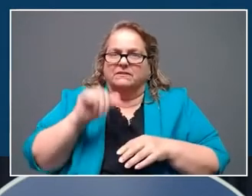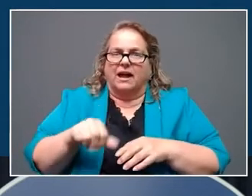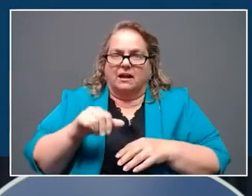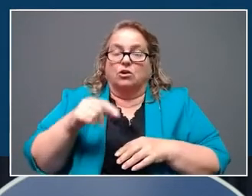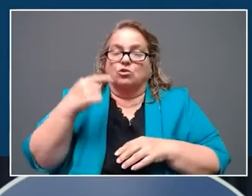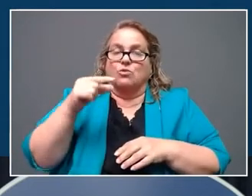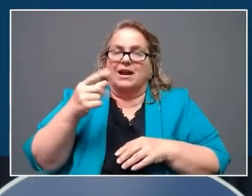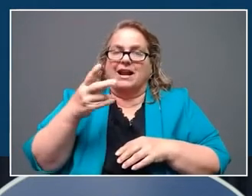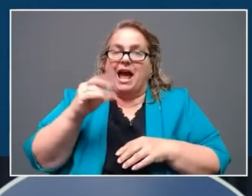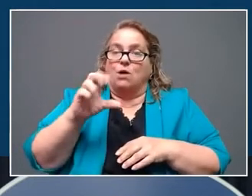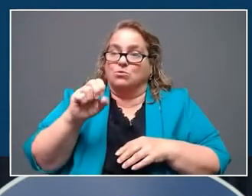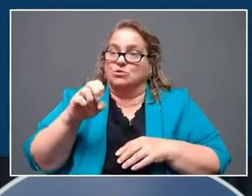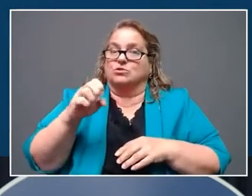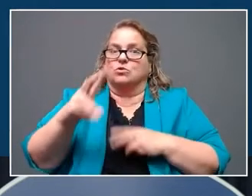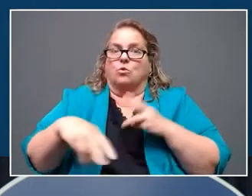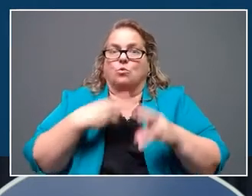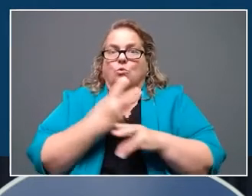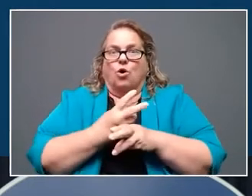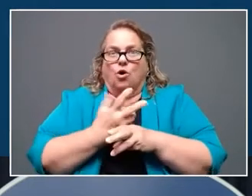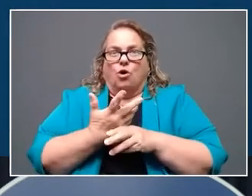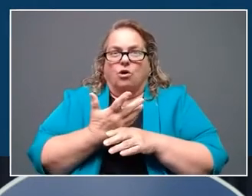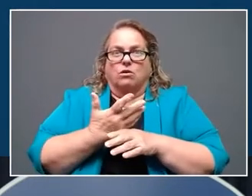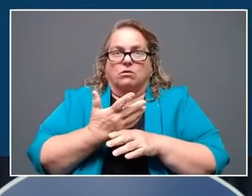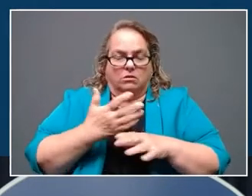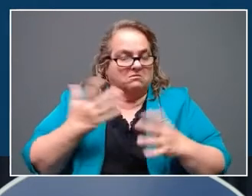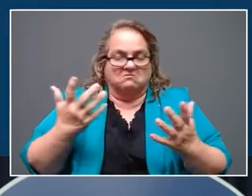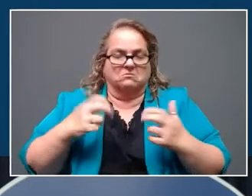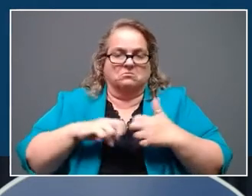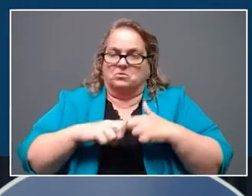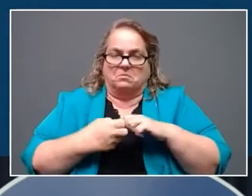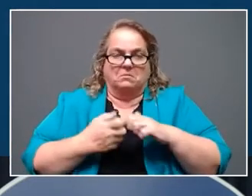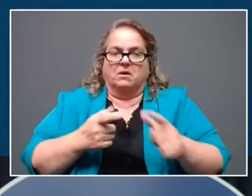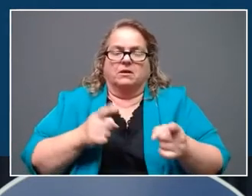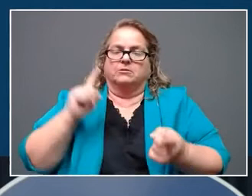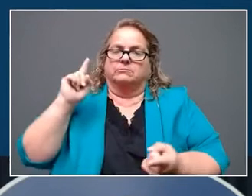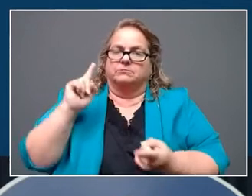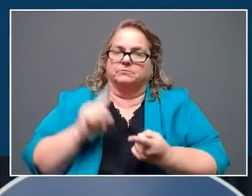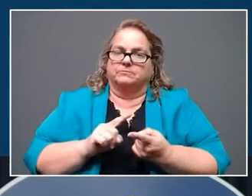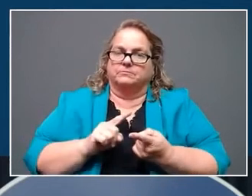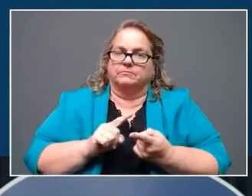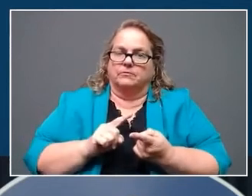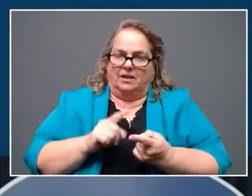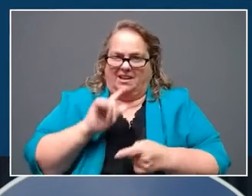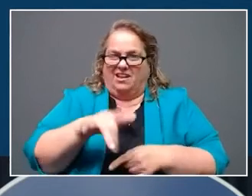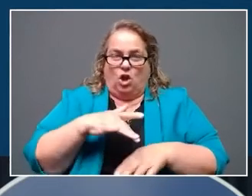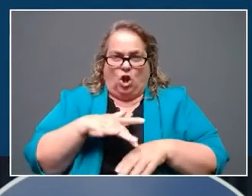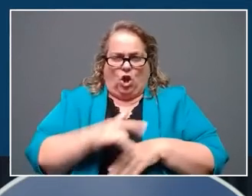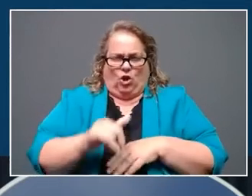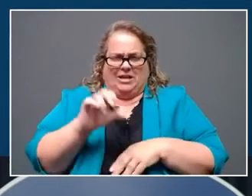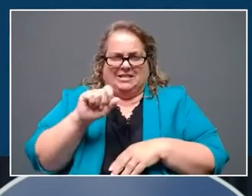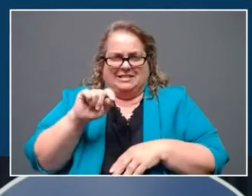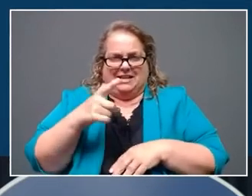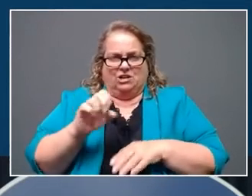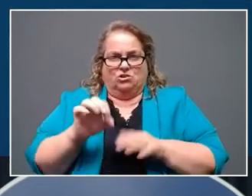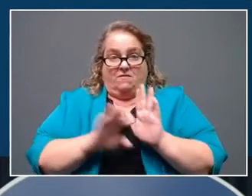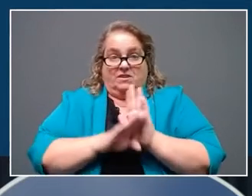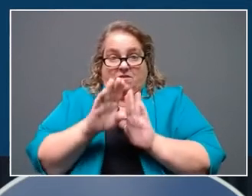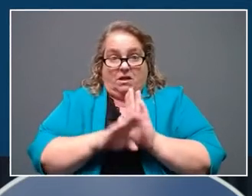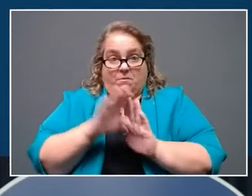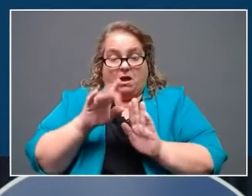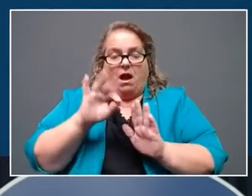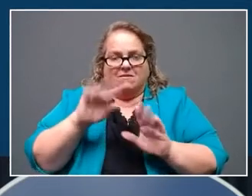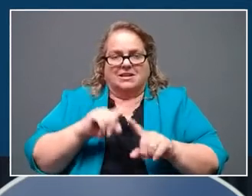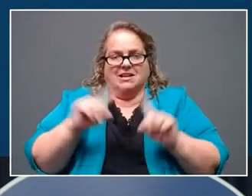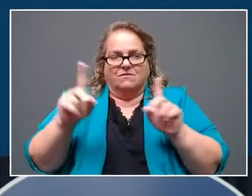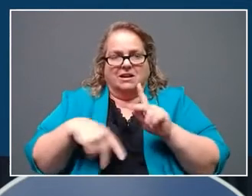gases. The future is even brighter for this company as its leaders are in the early stage of development of additional